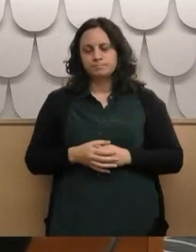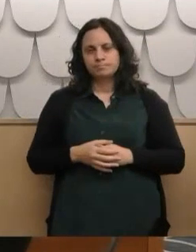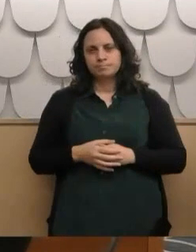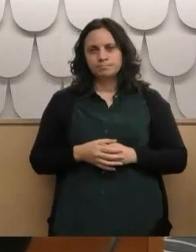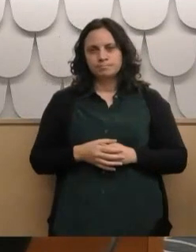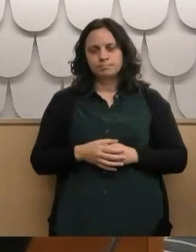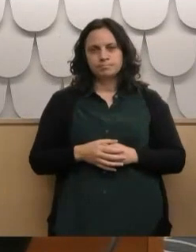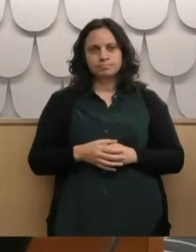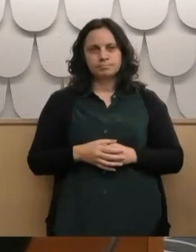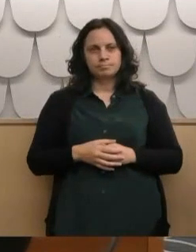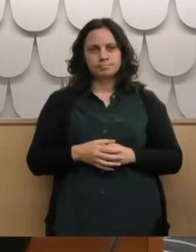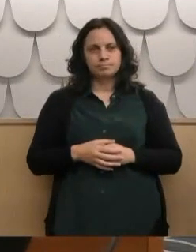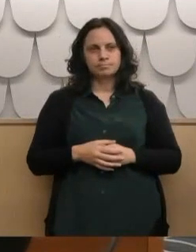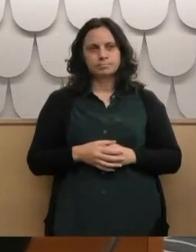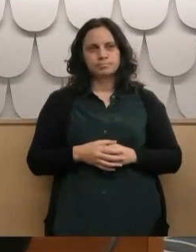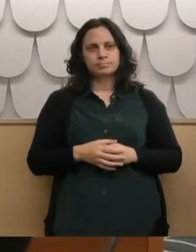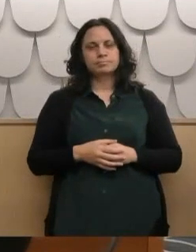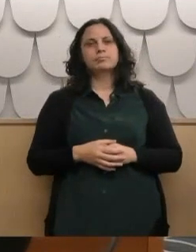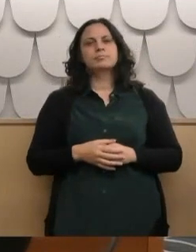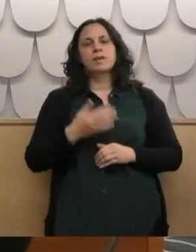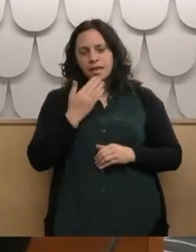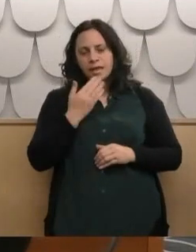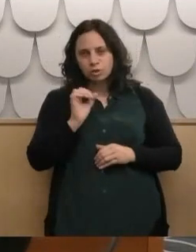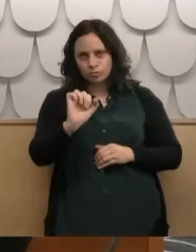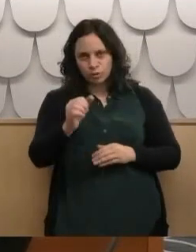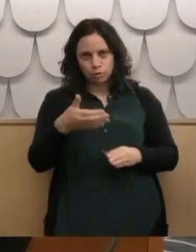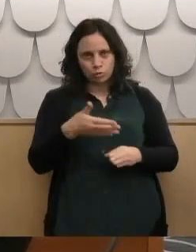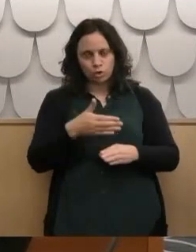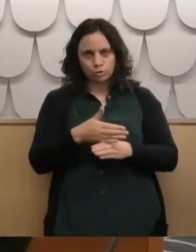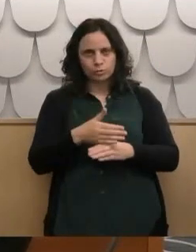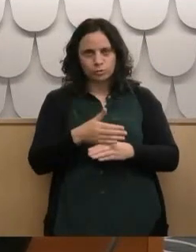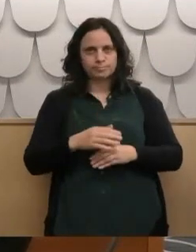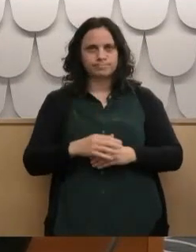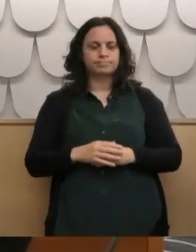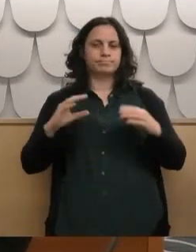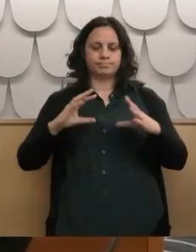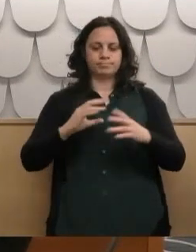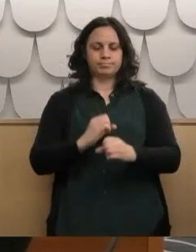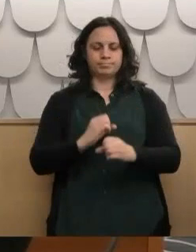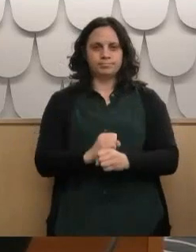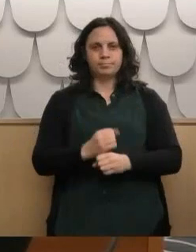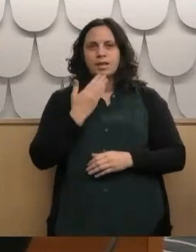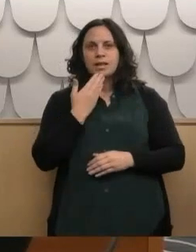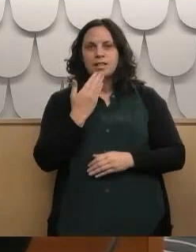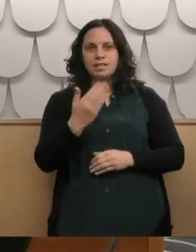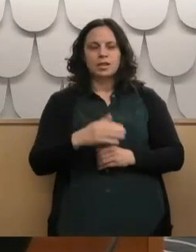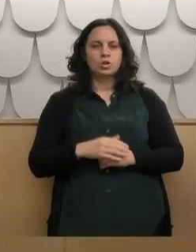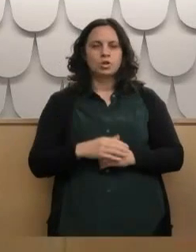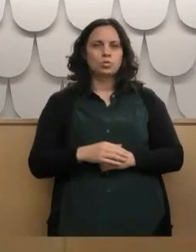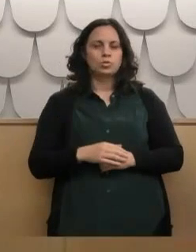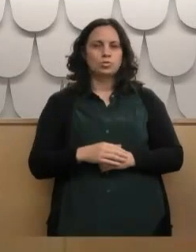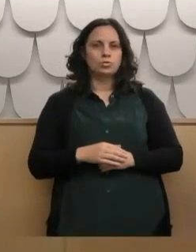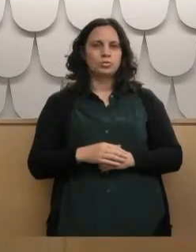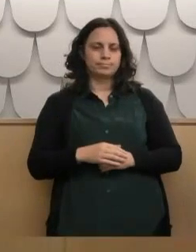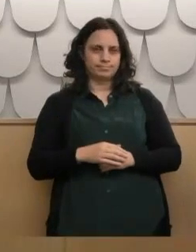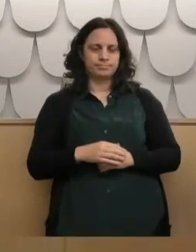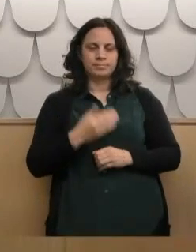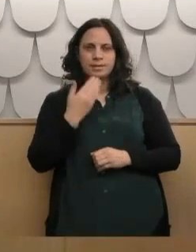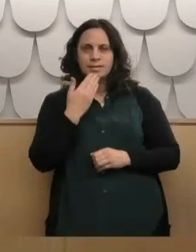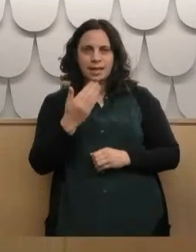you. We thank you for your work. Thank you very much, Ms. Gaikid, and thank you, as